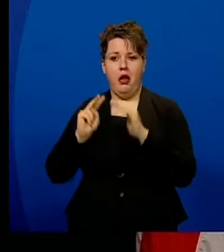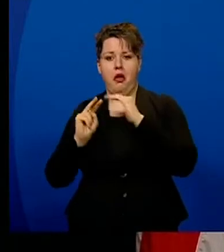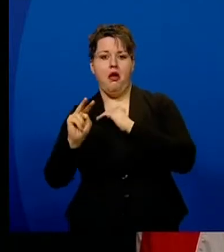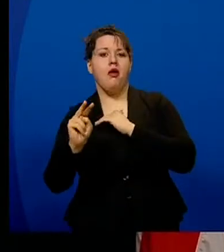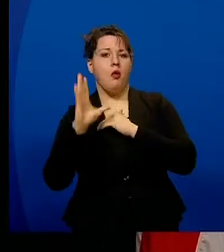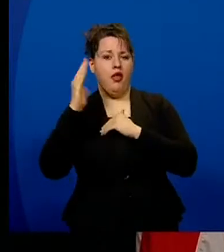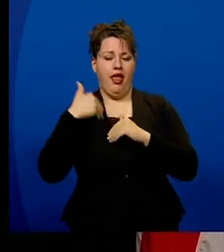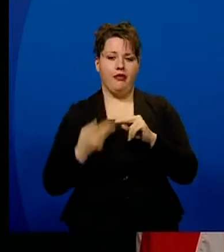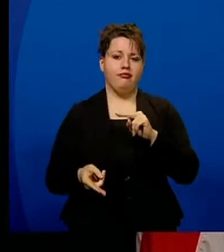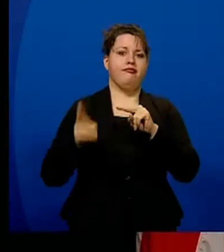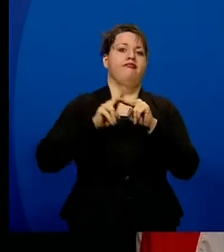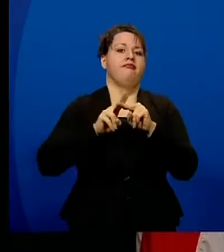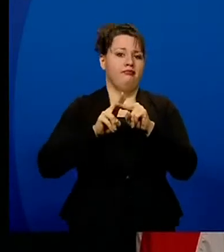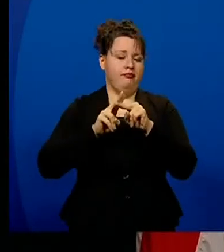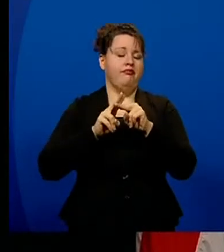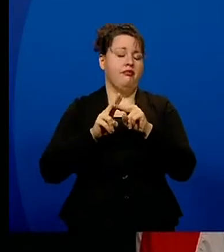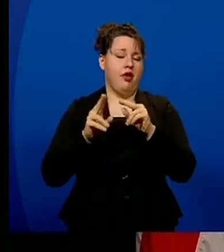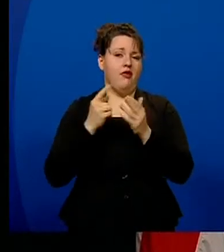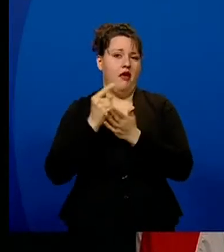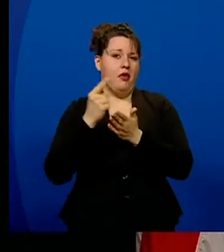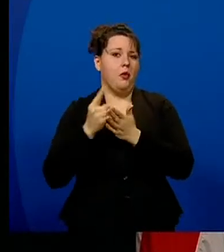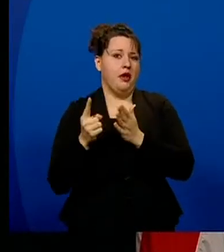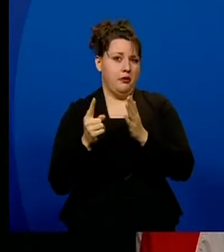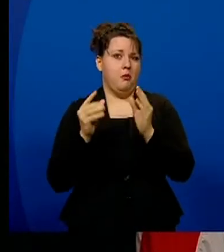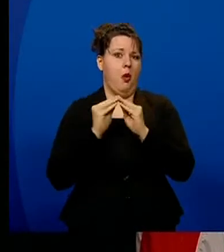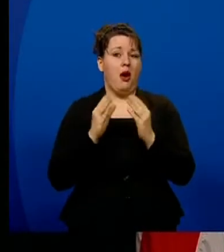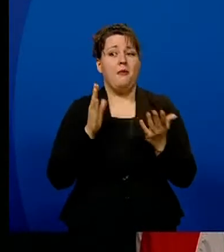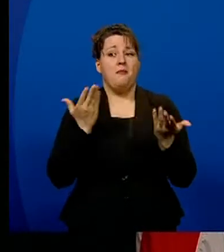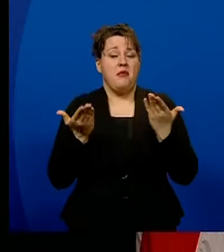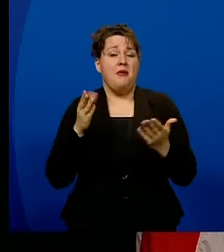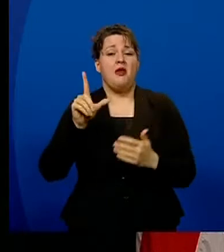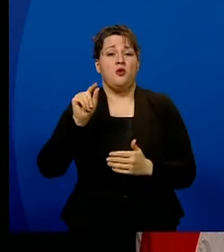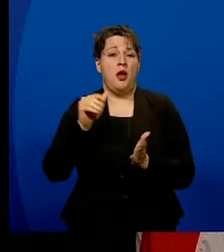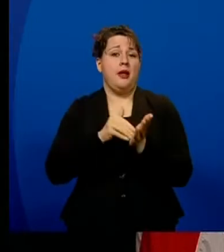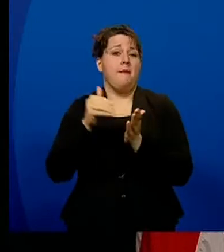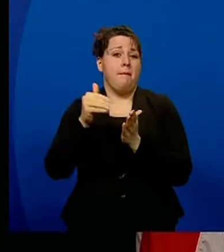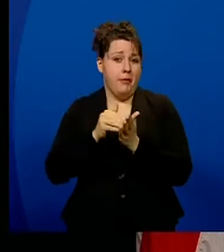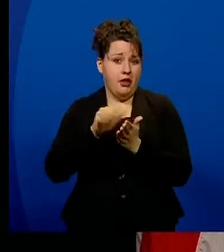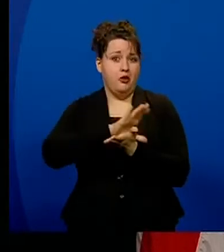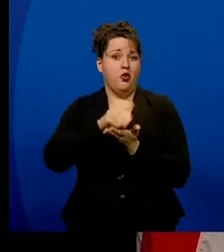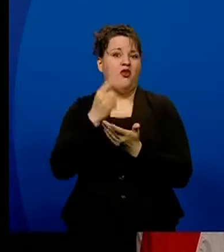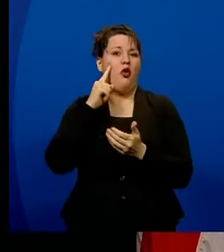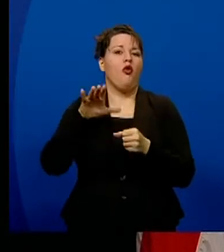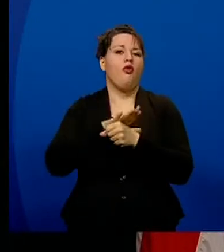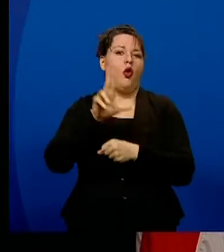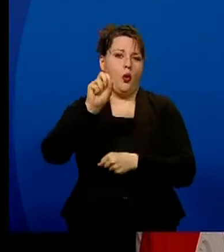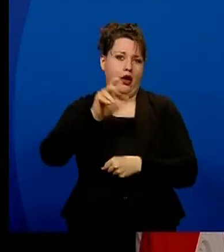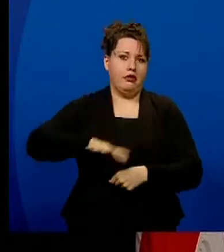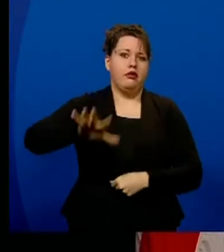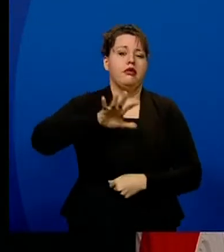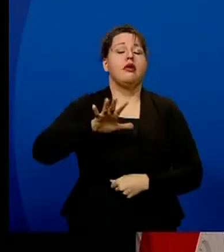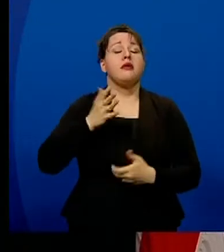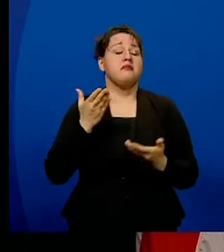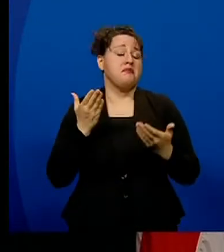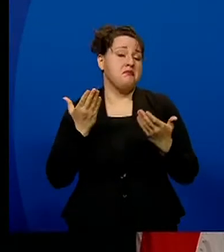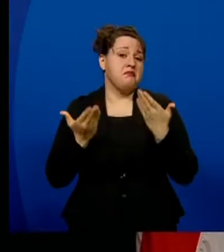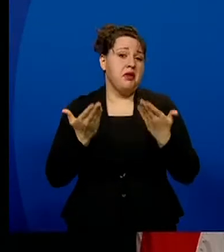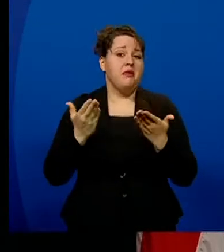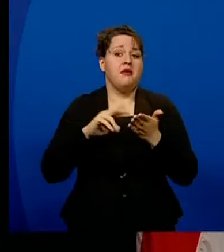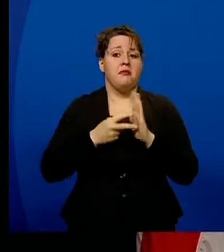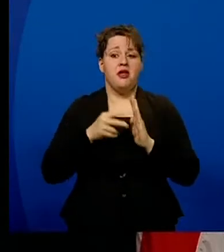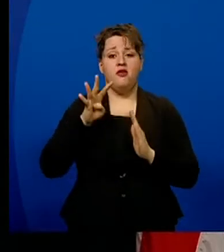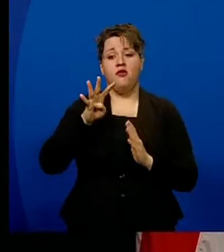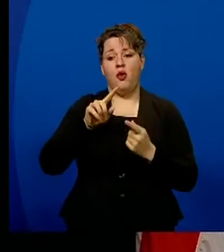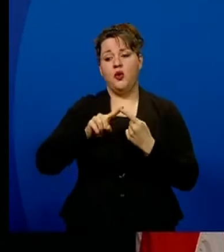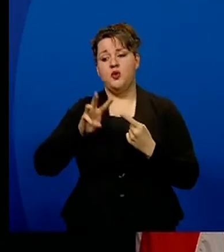significant increase in weekly supply, potentially 20 million doses nationwide, which could include 4 to 6